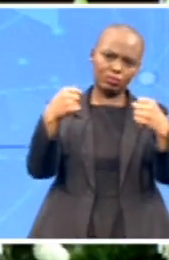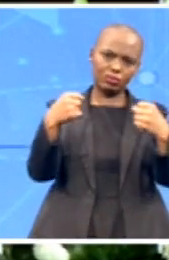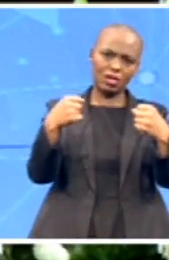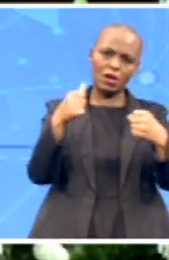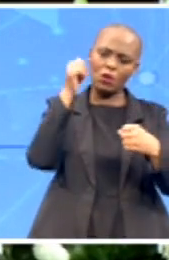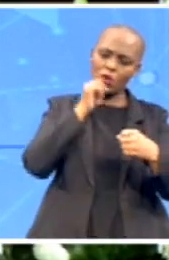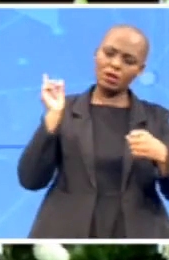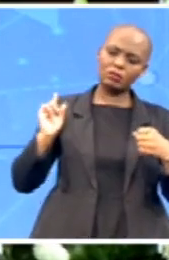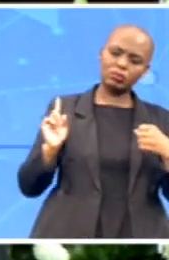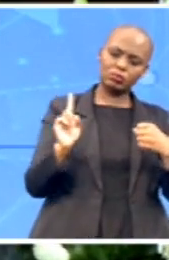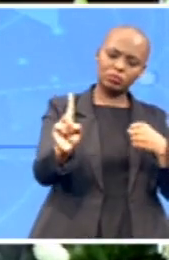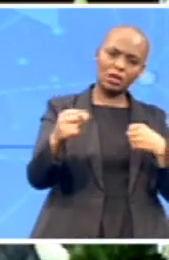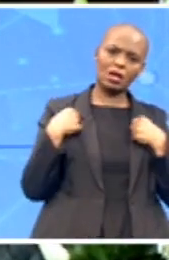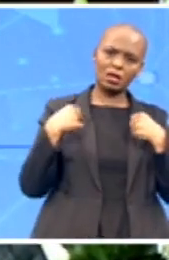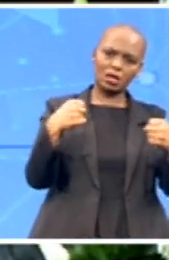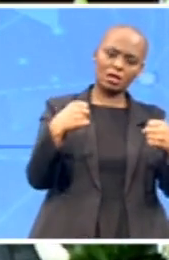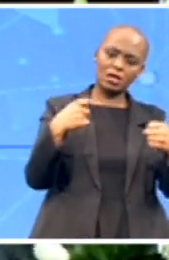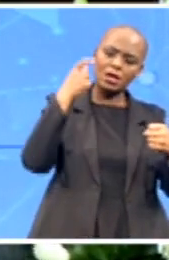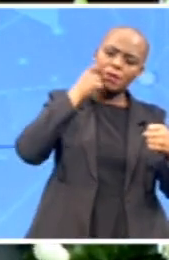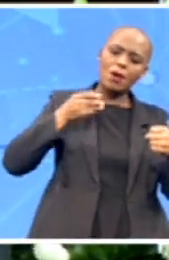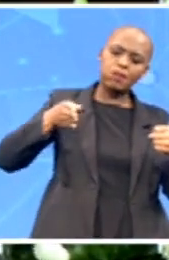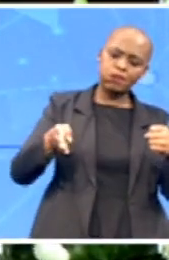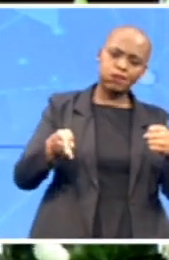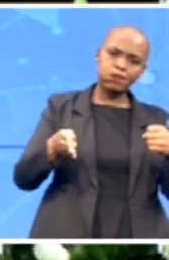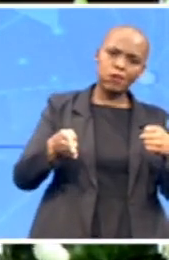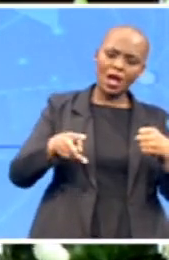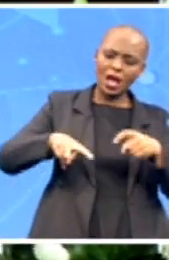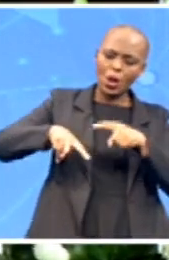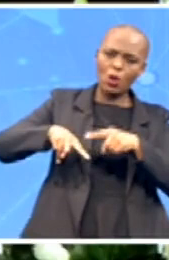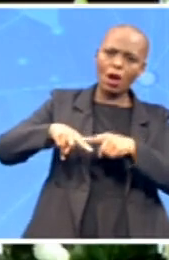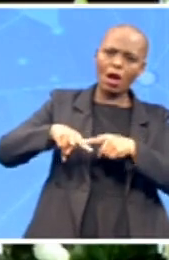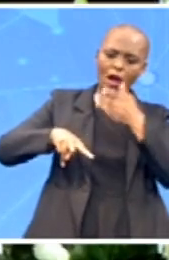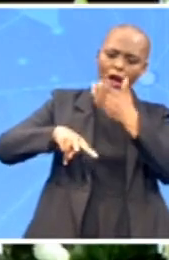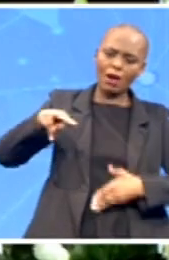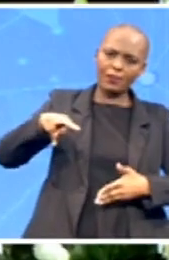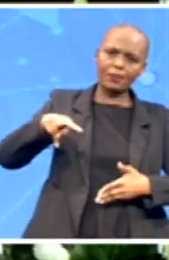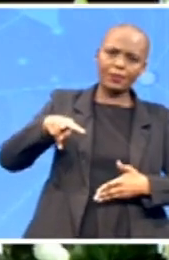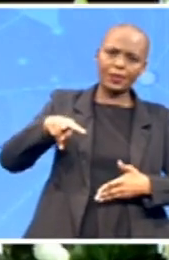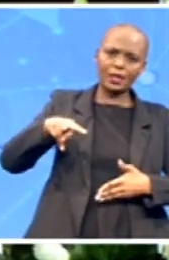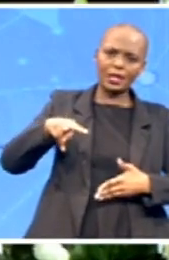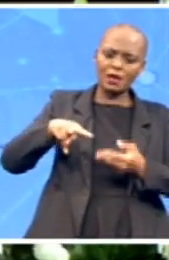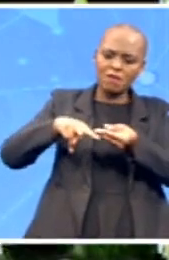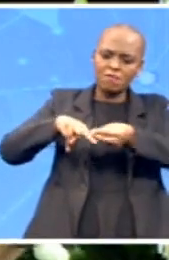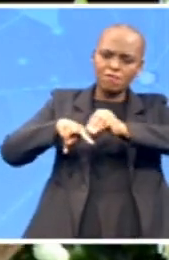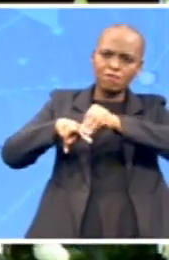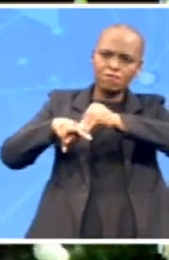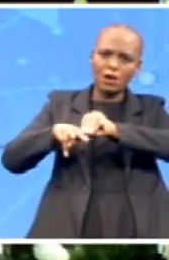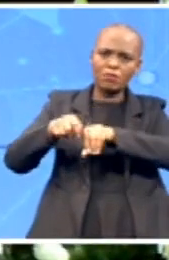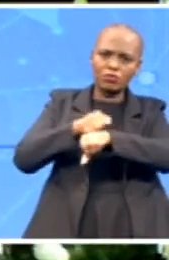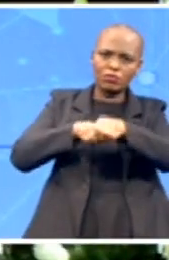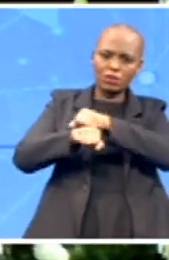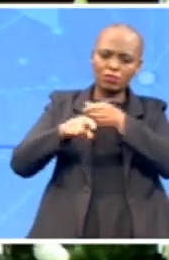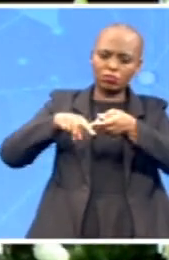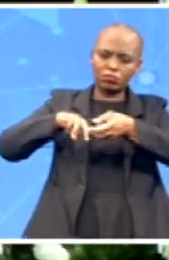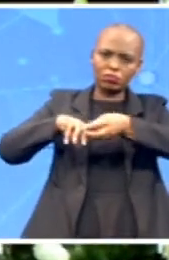asna leutu abile akobile go ba hae then Komphela said butlepeng wona me butlepeng I just want to see that man